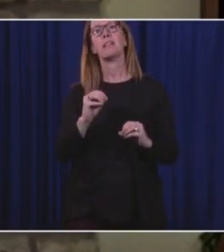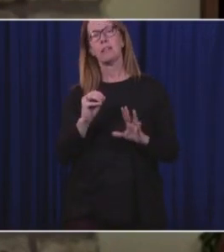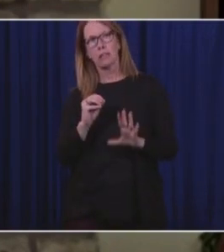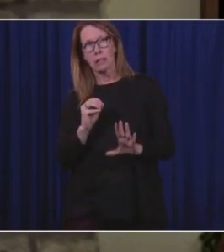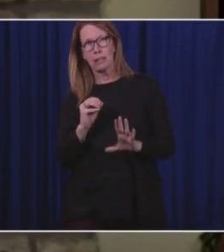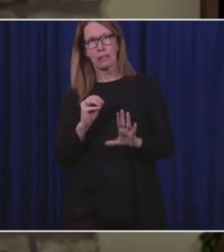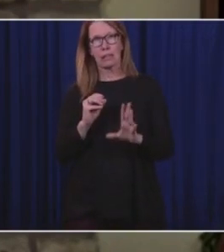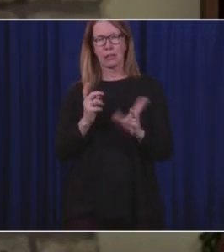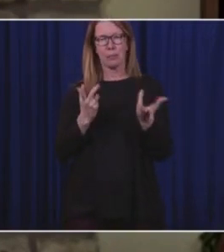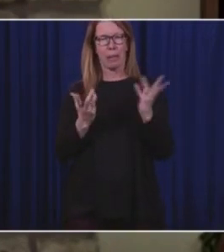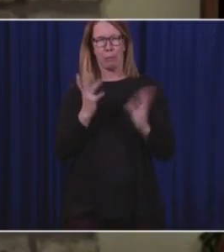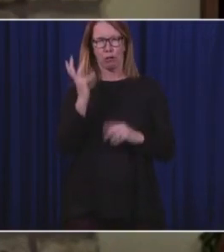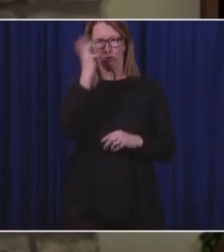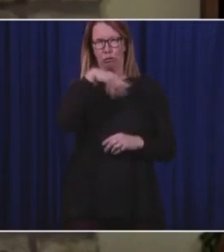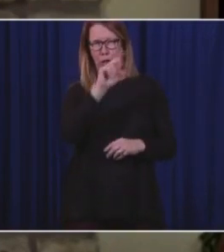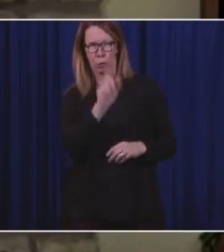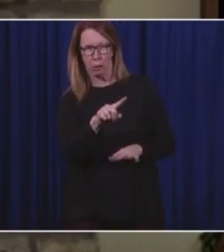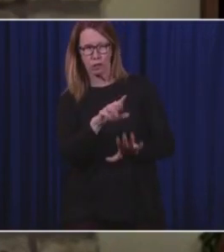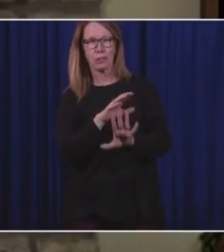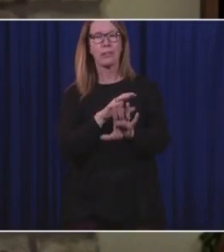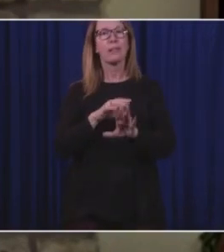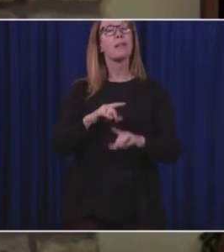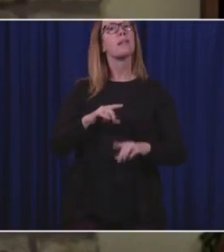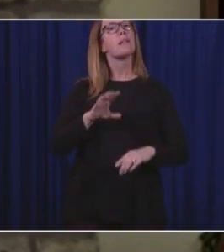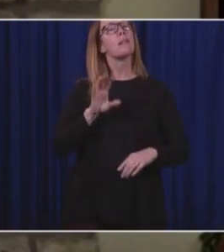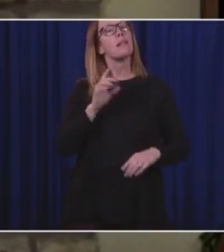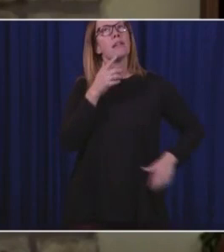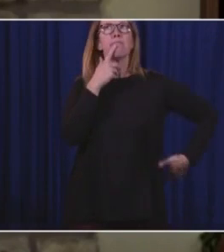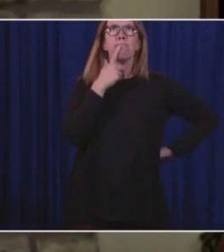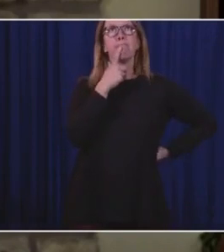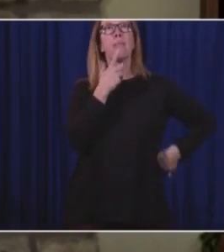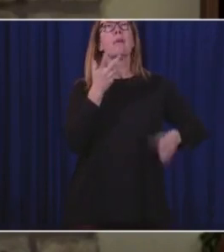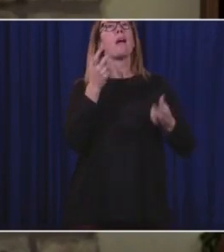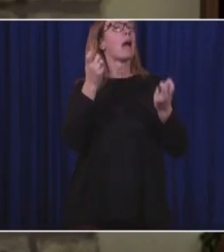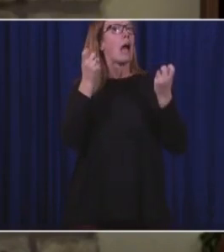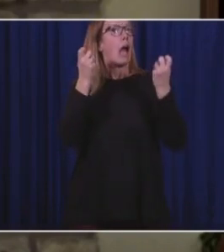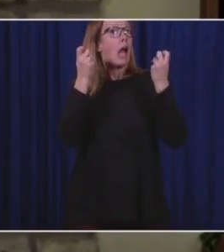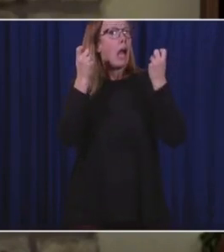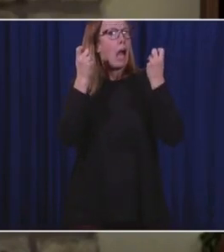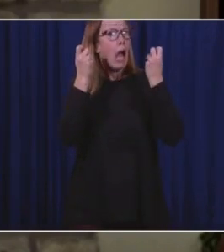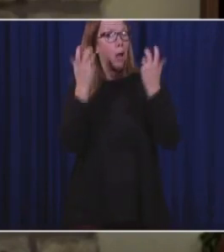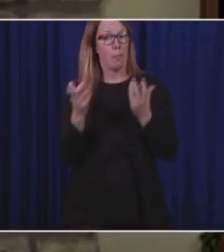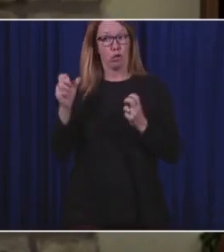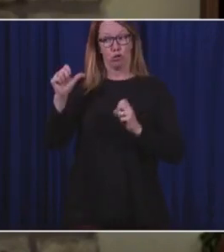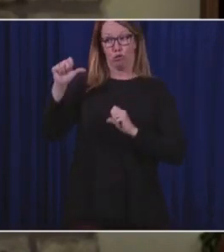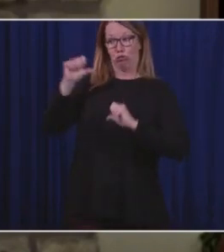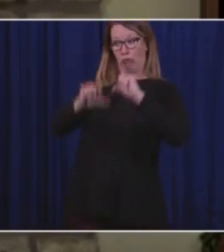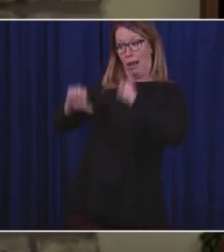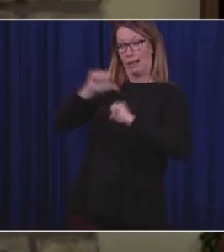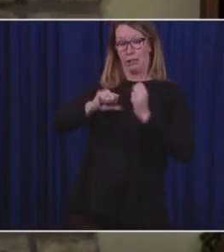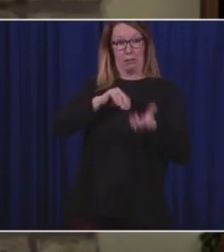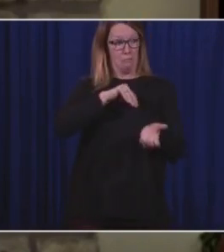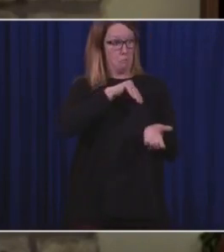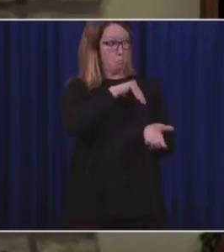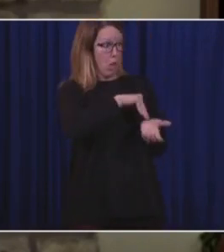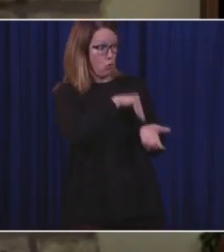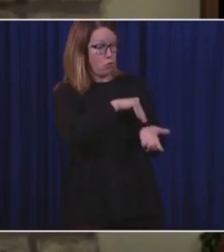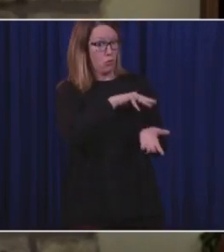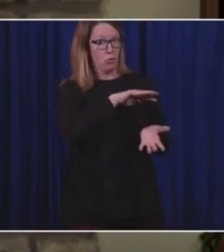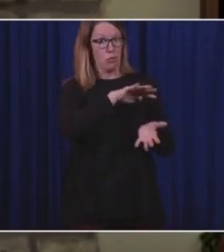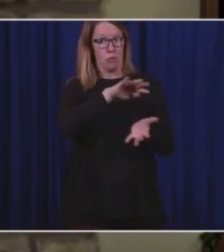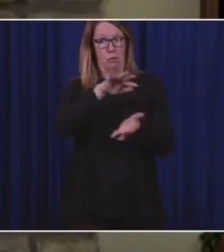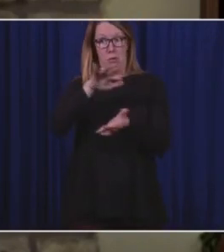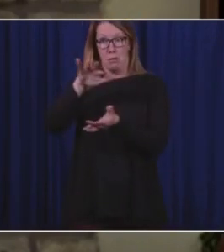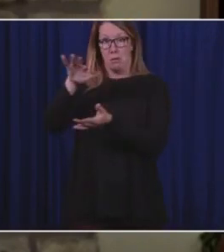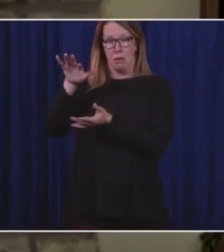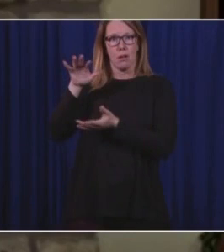may be a strange question, and I apologize, but how much of science and medical and